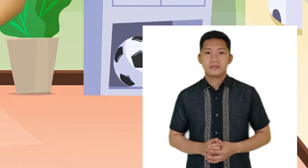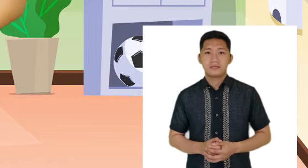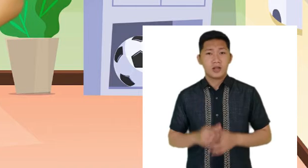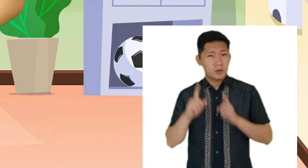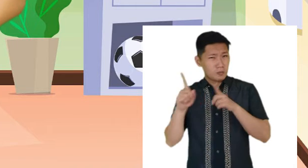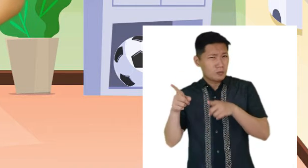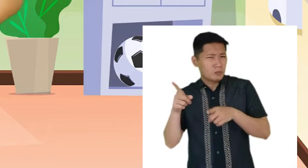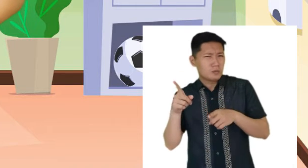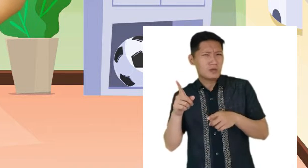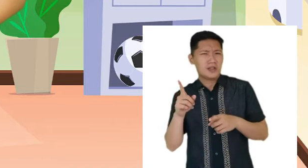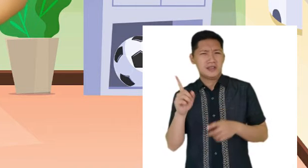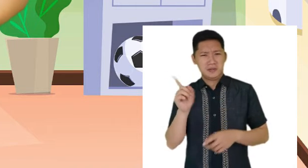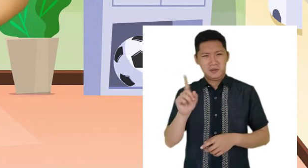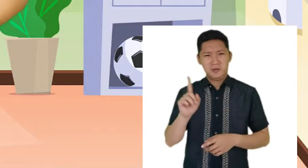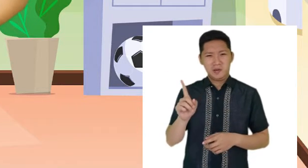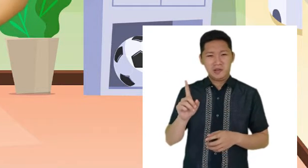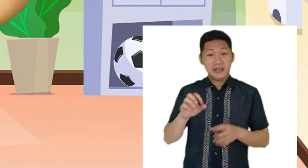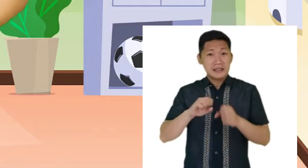What is the answer?